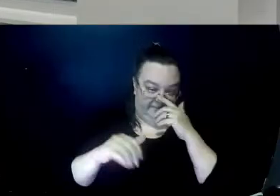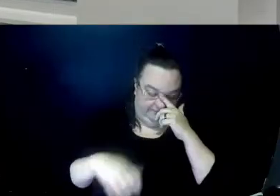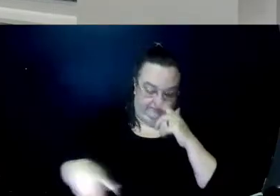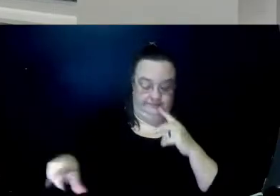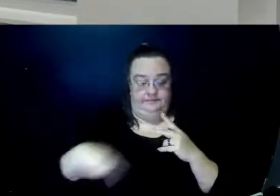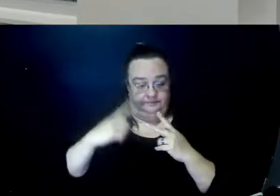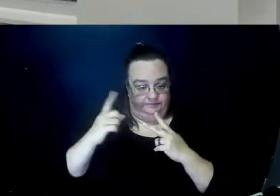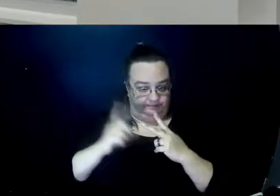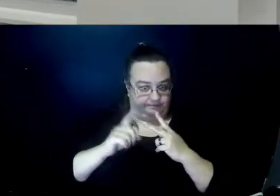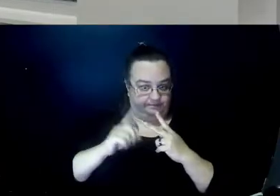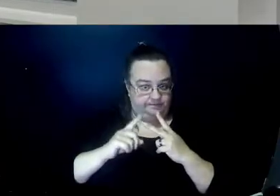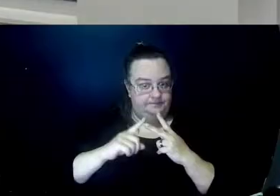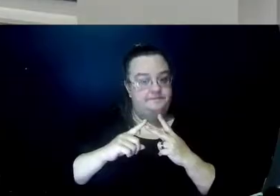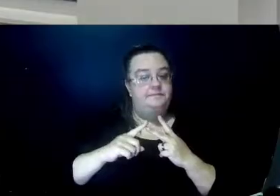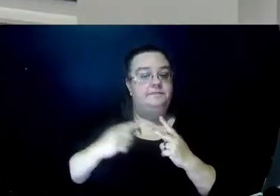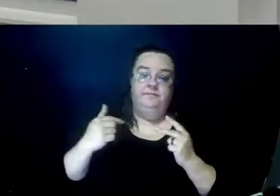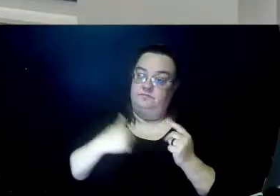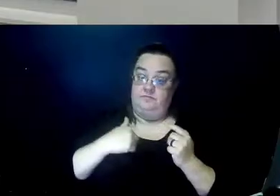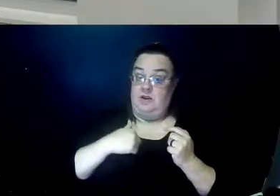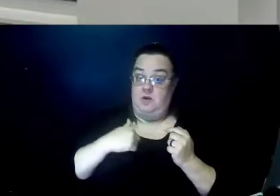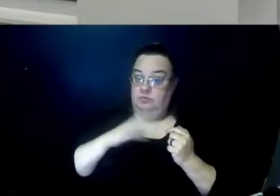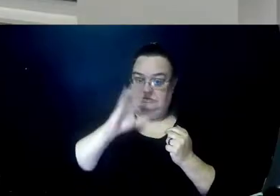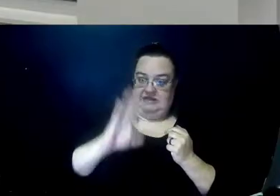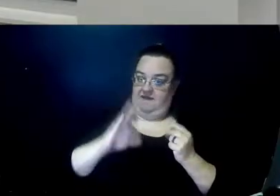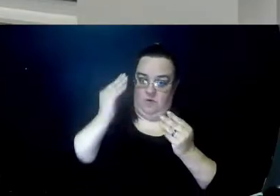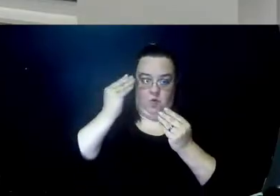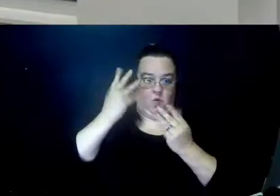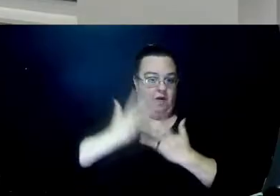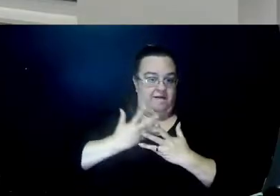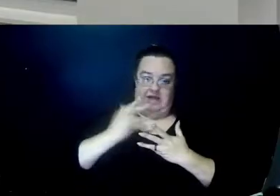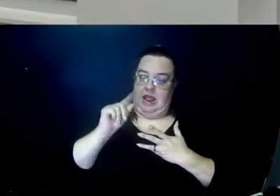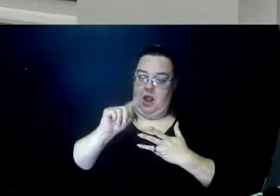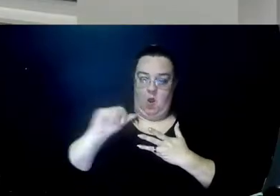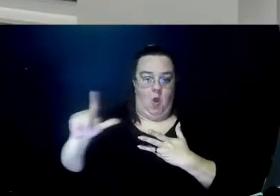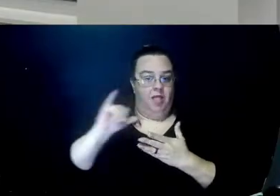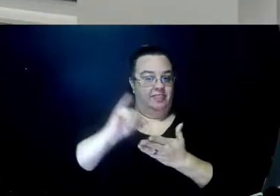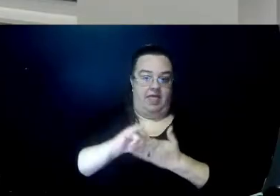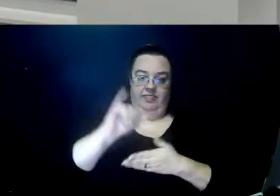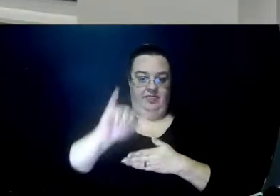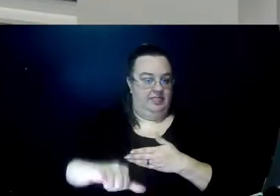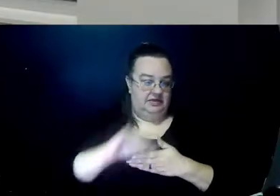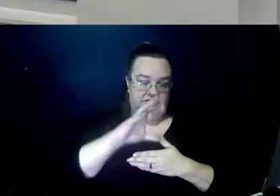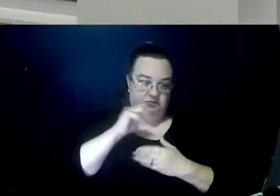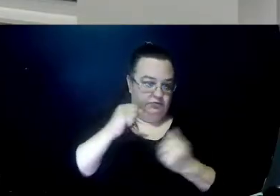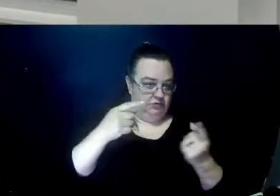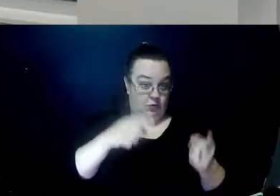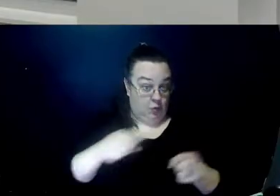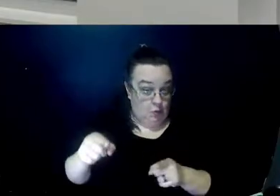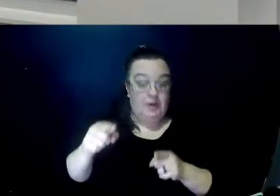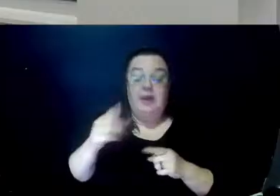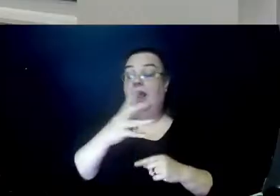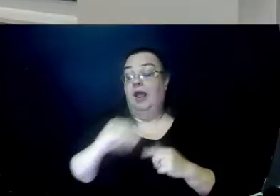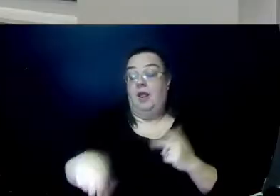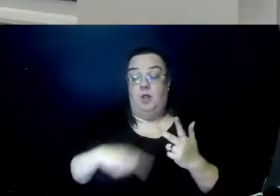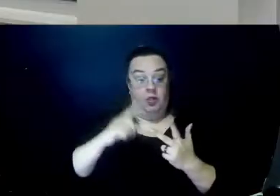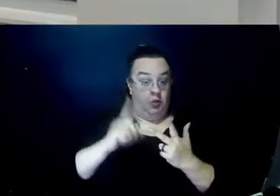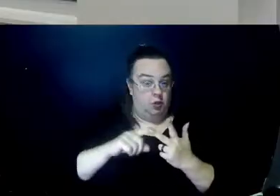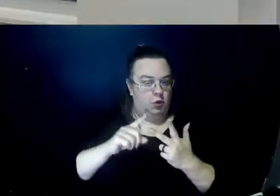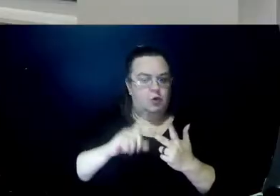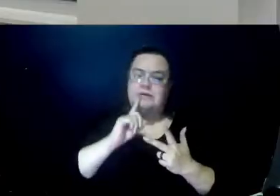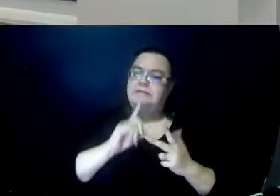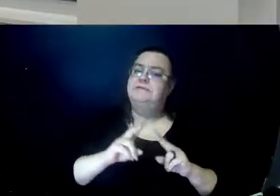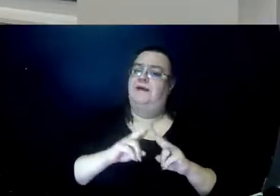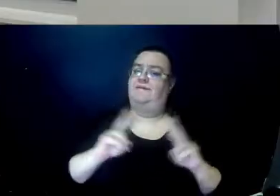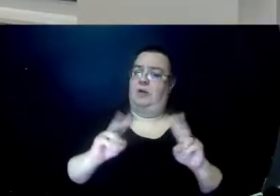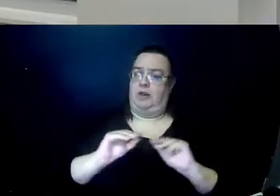Second, I was never notified whatsoever that this was occurring. And third, it's very